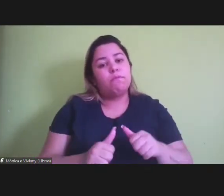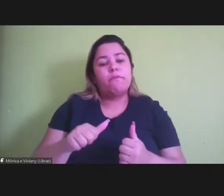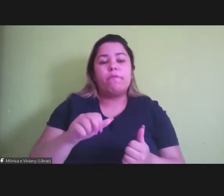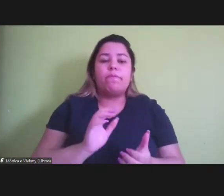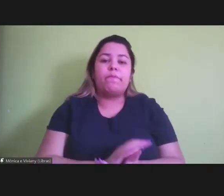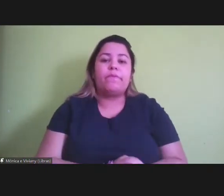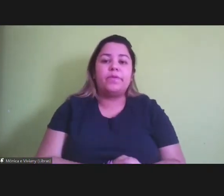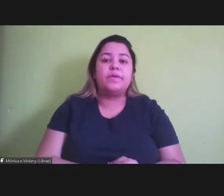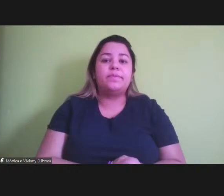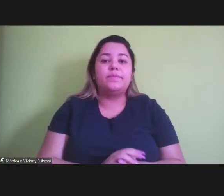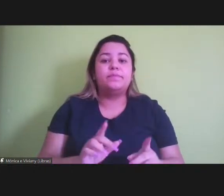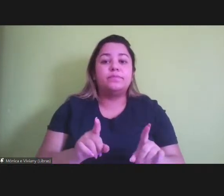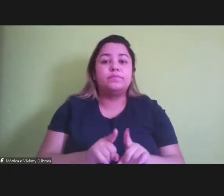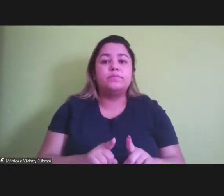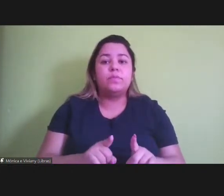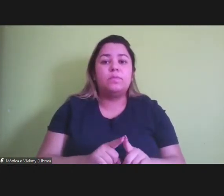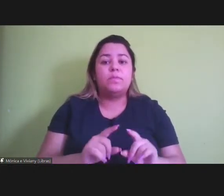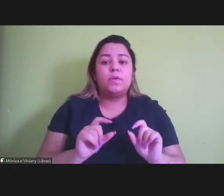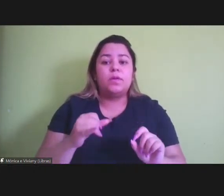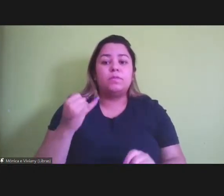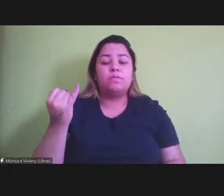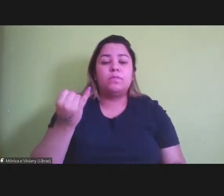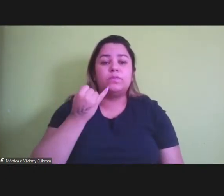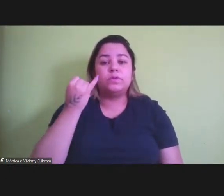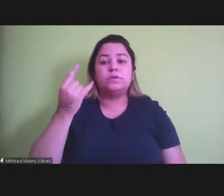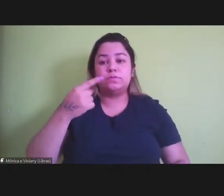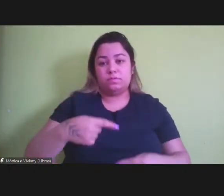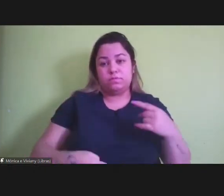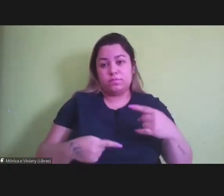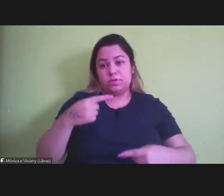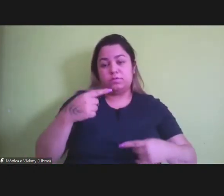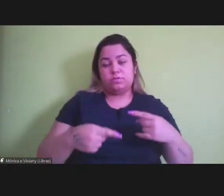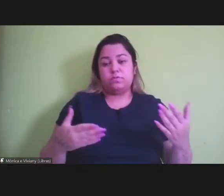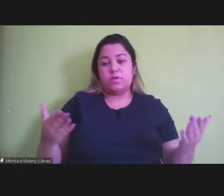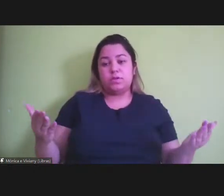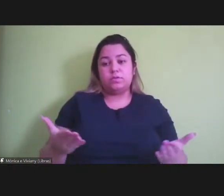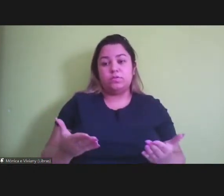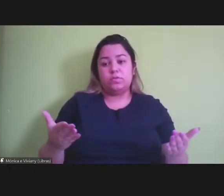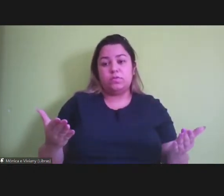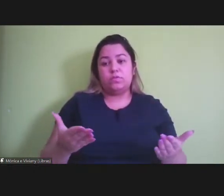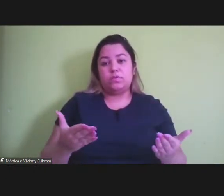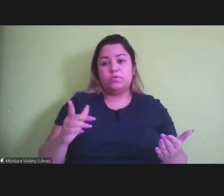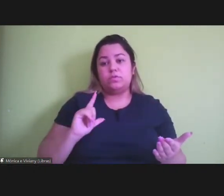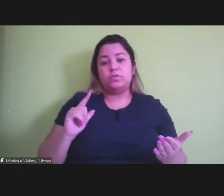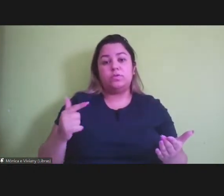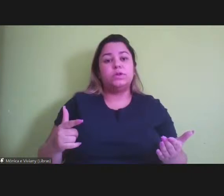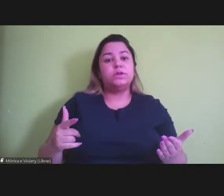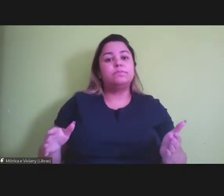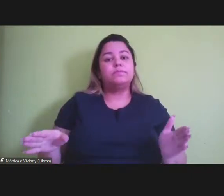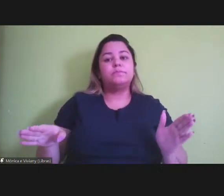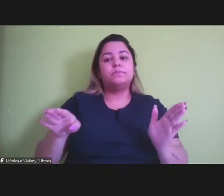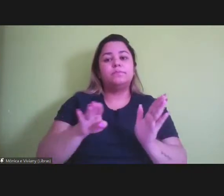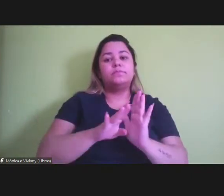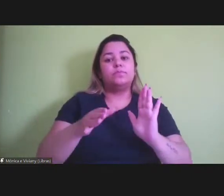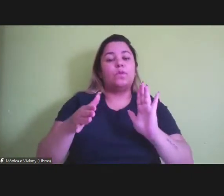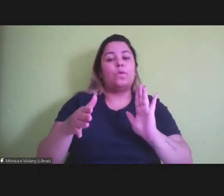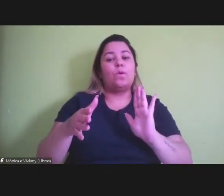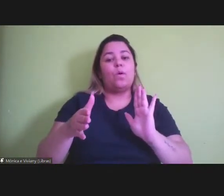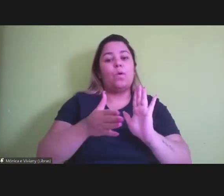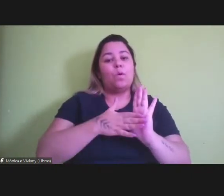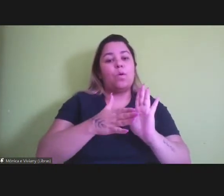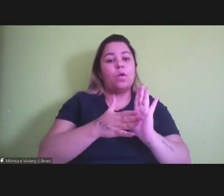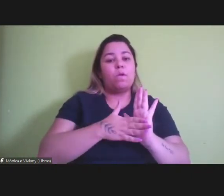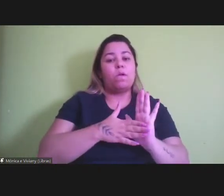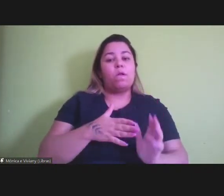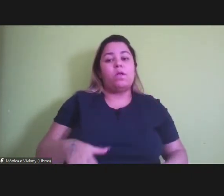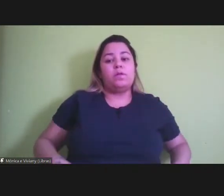our evaluators is that it's an important part of this debate that we are doing now, that it is not